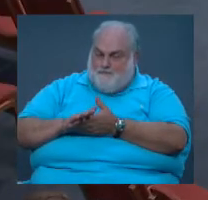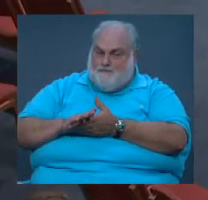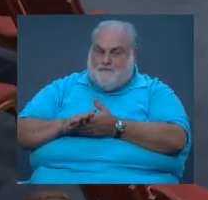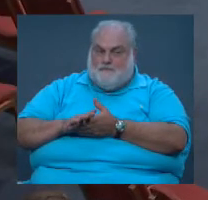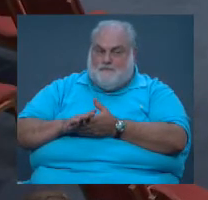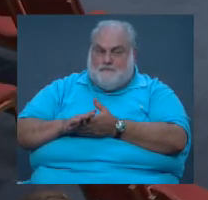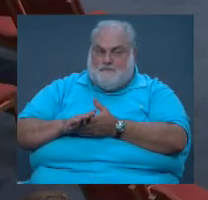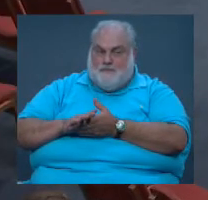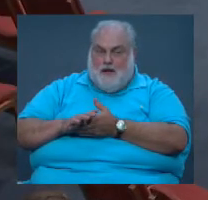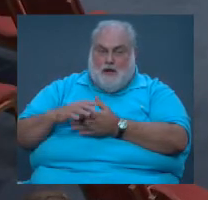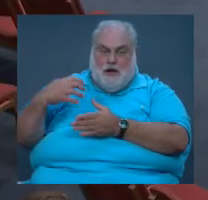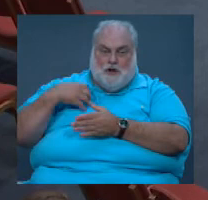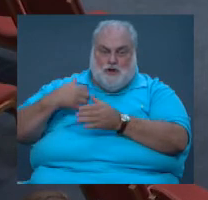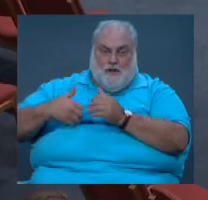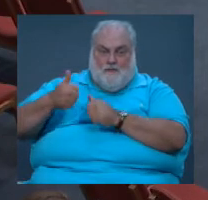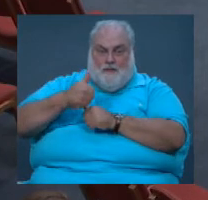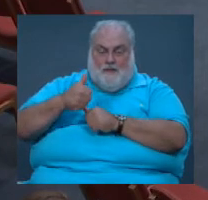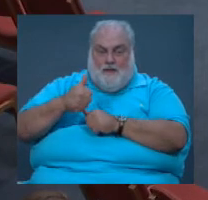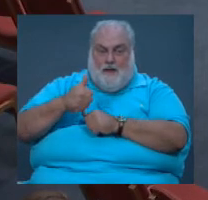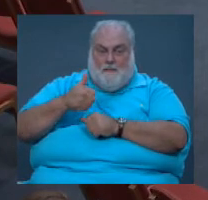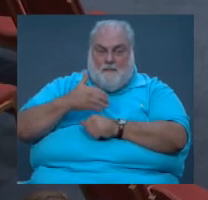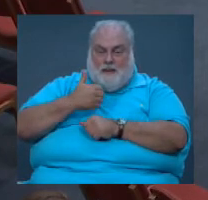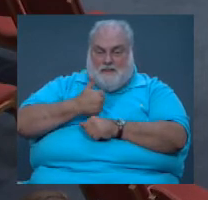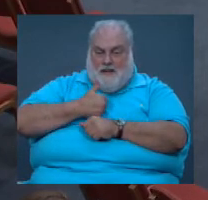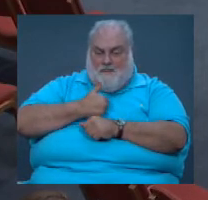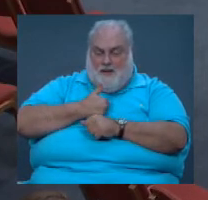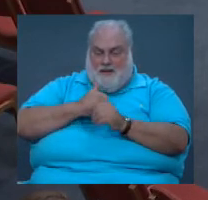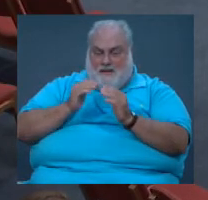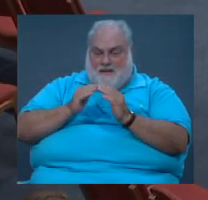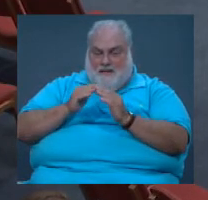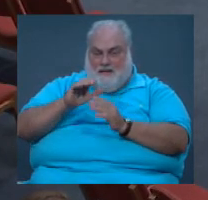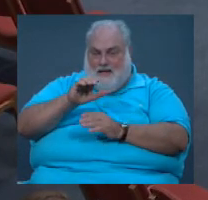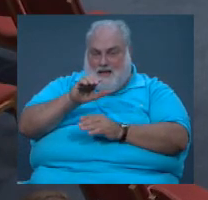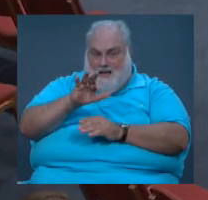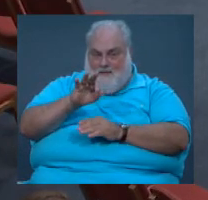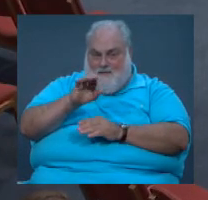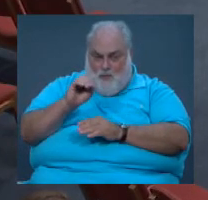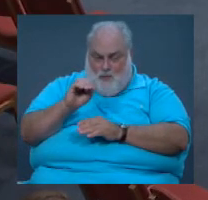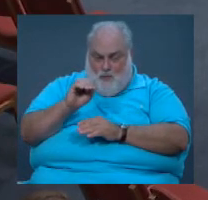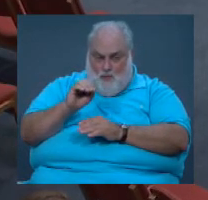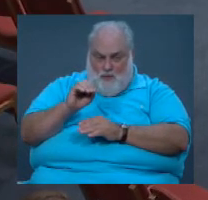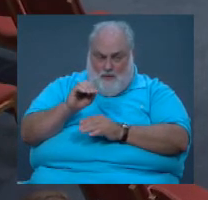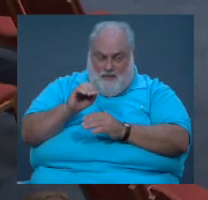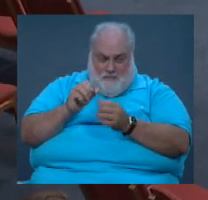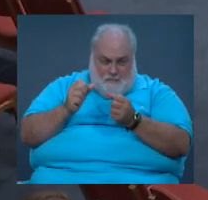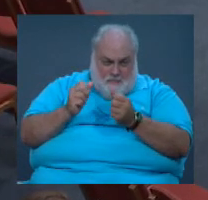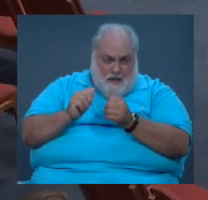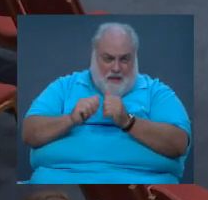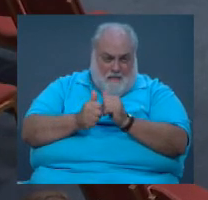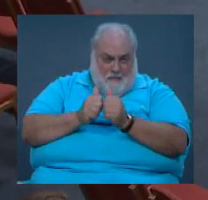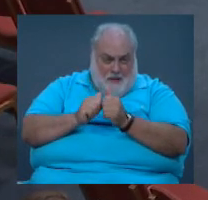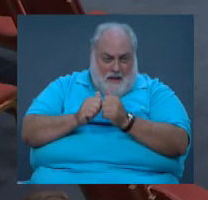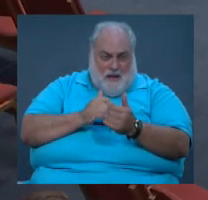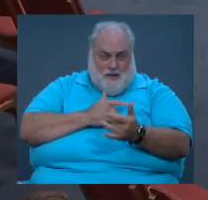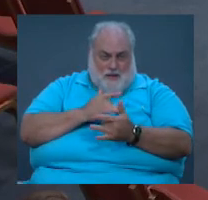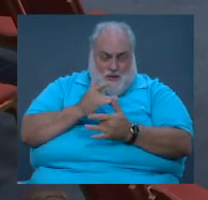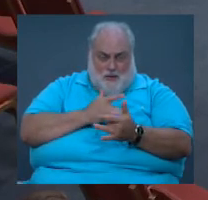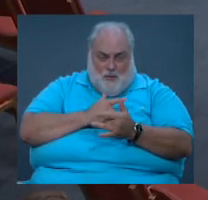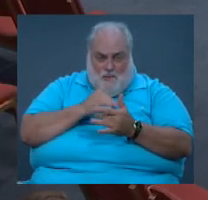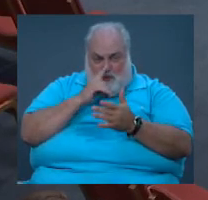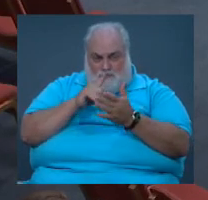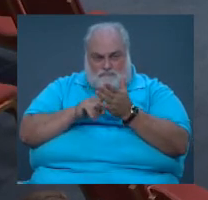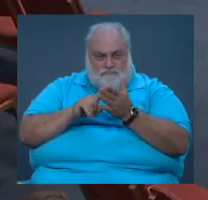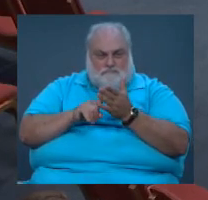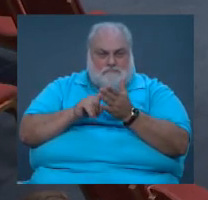as our Chief Administrative Officer and myself, along with our CFO, weigh the many competing issues and concerns, we'll